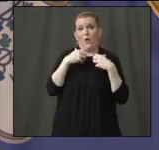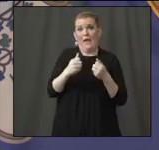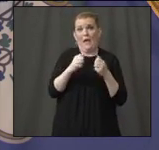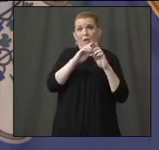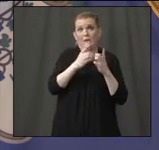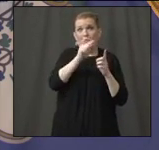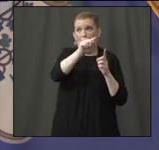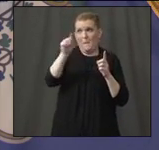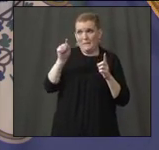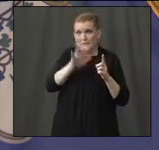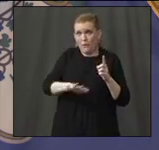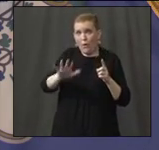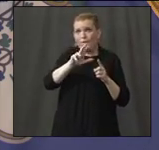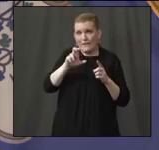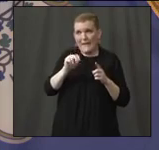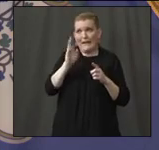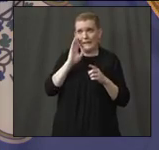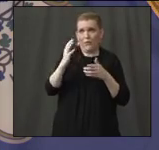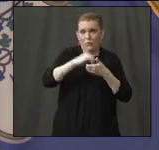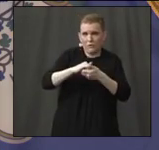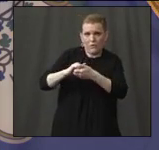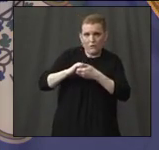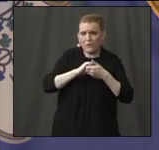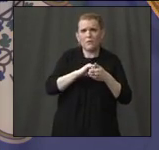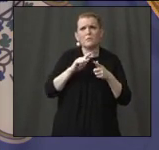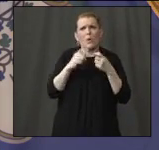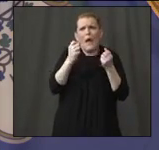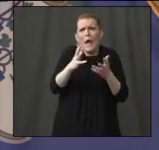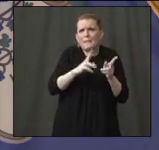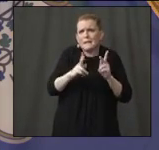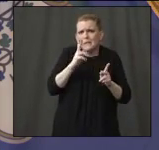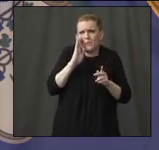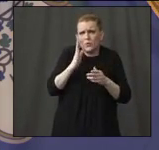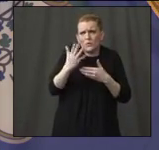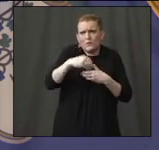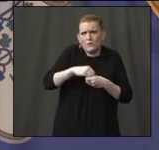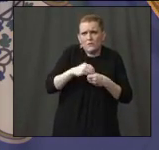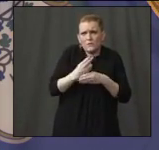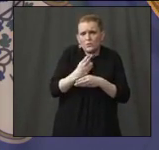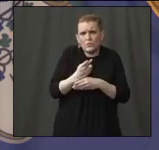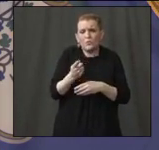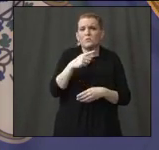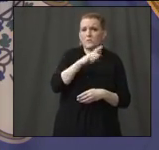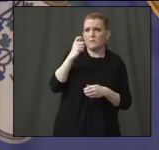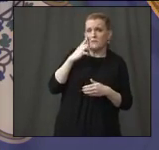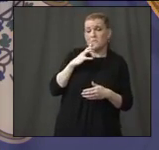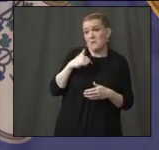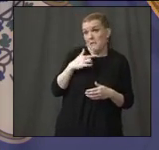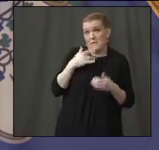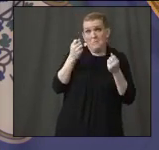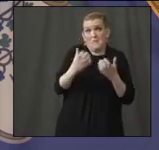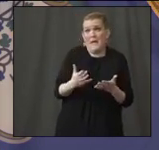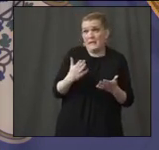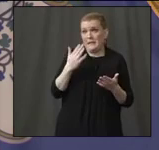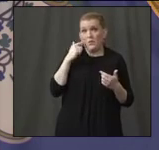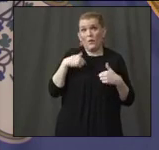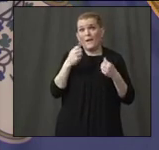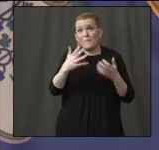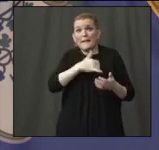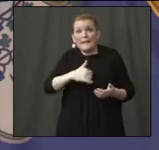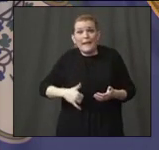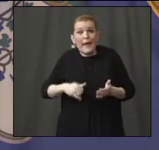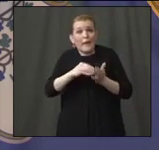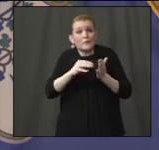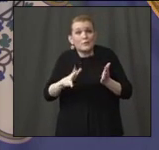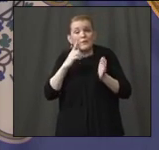health districts. Down there, they have a lot of Yale students and others who have been trained who are doing a lot of the contact tracing. And I'd like to see if